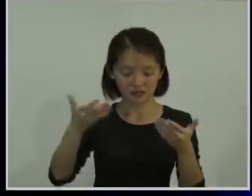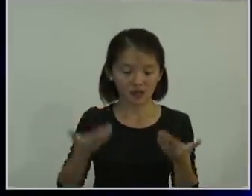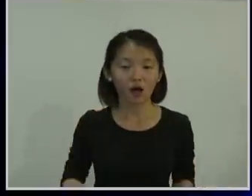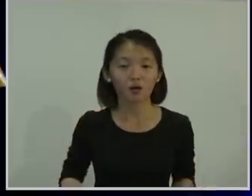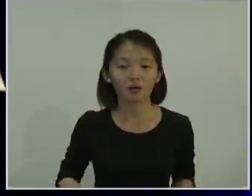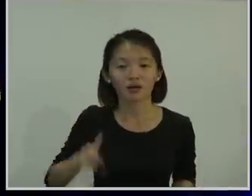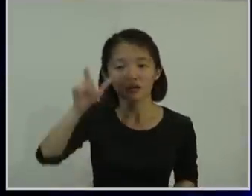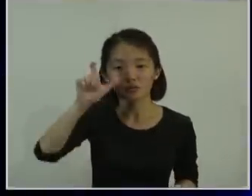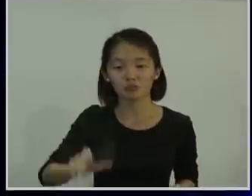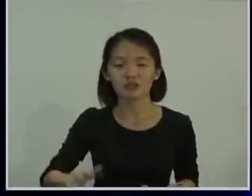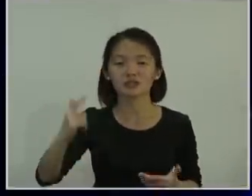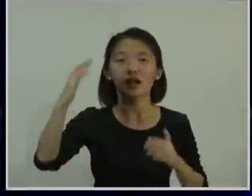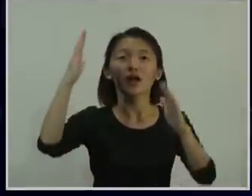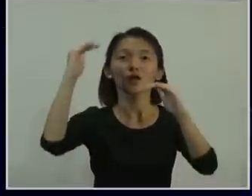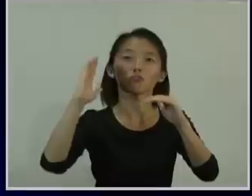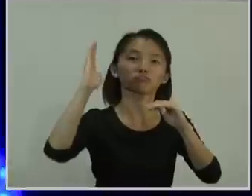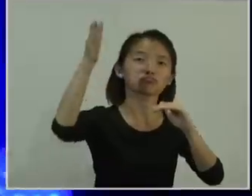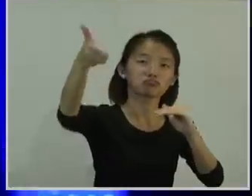be.